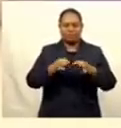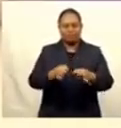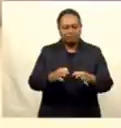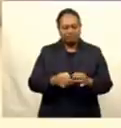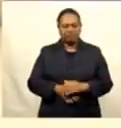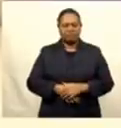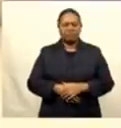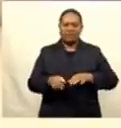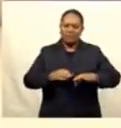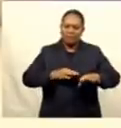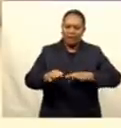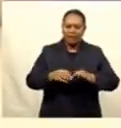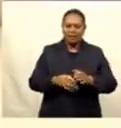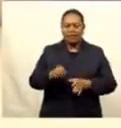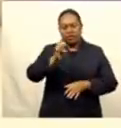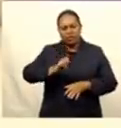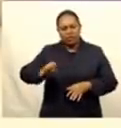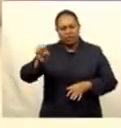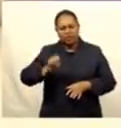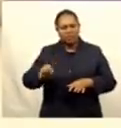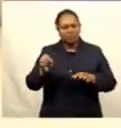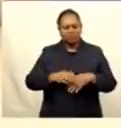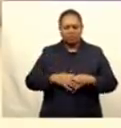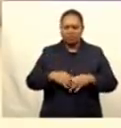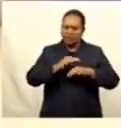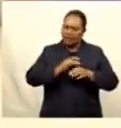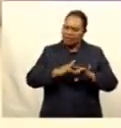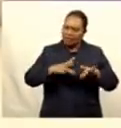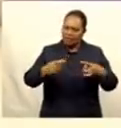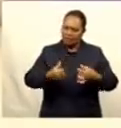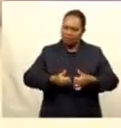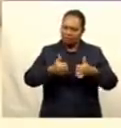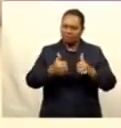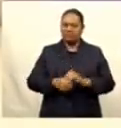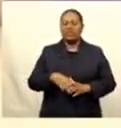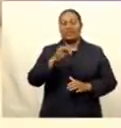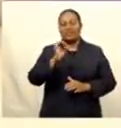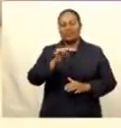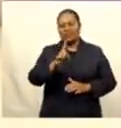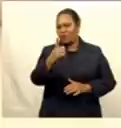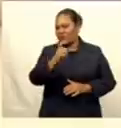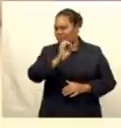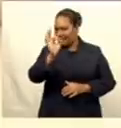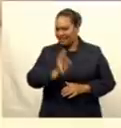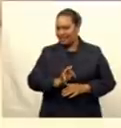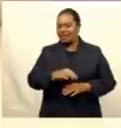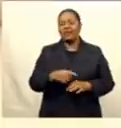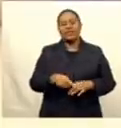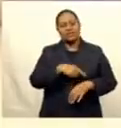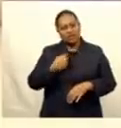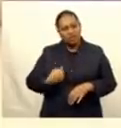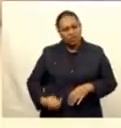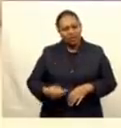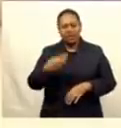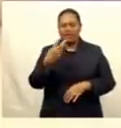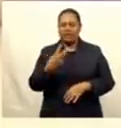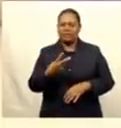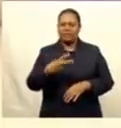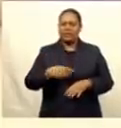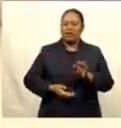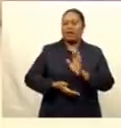stimulus. Elsewhere, the euro was generally flat, the British pound edged 0.1%, while the Chinese yuan hit a 3-year